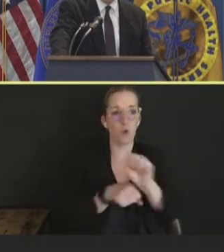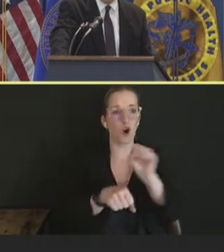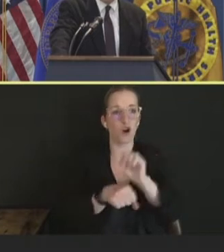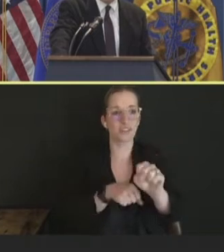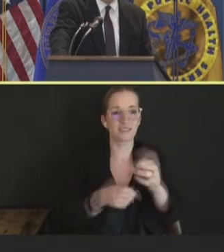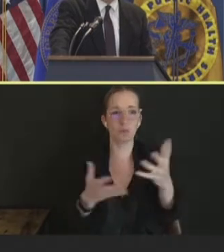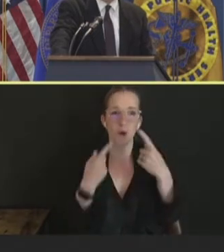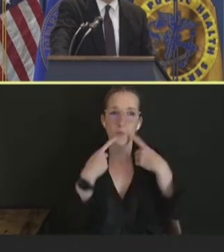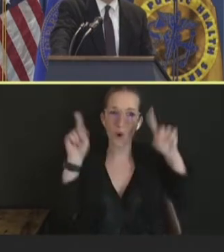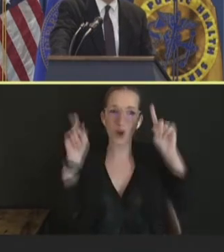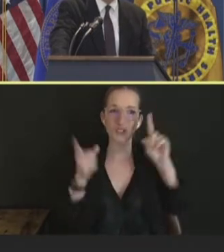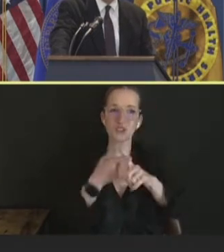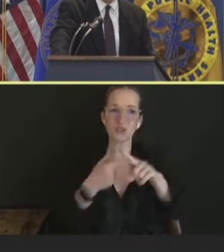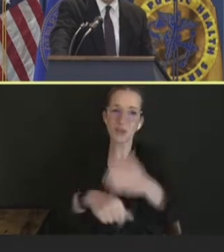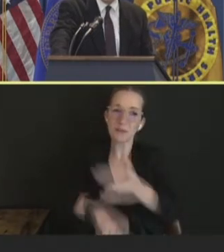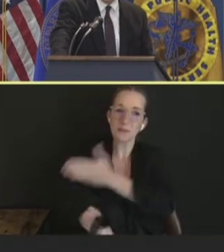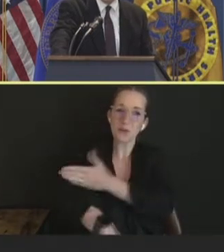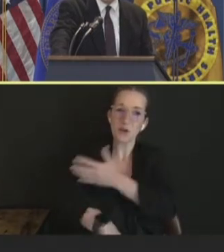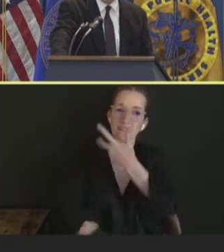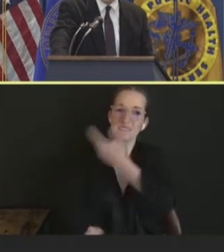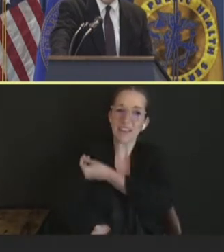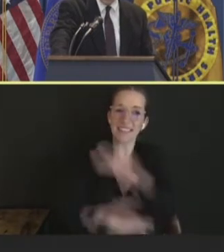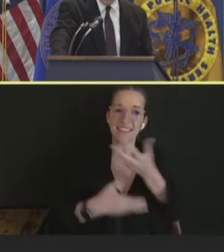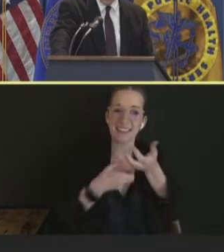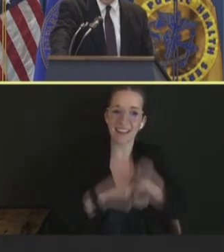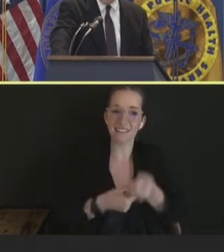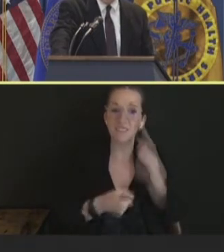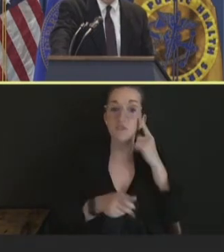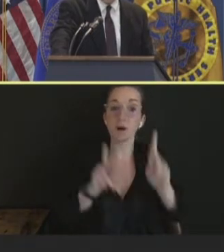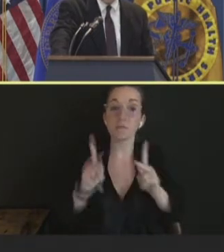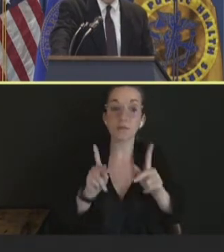low to moderate in the vaccine hesitancy continuum.